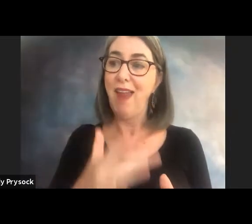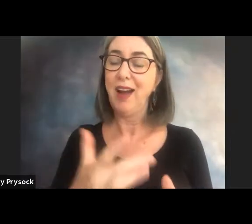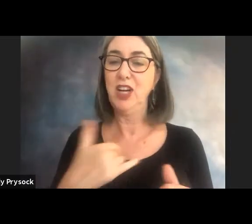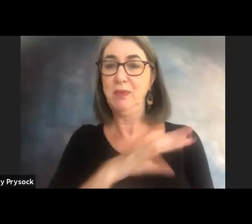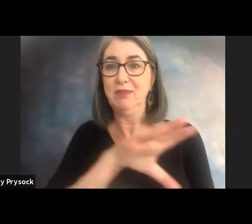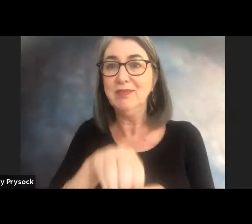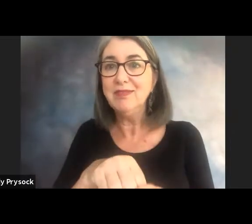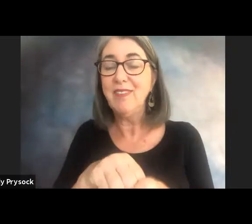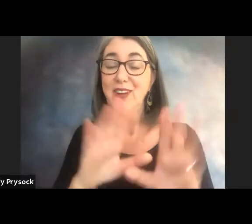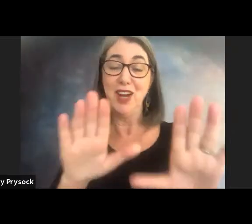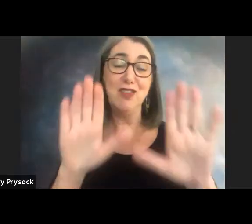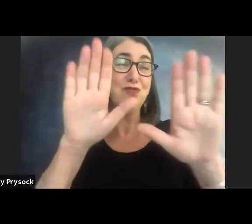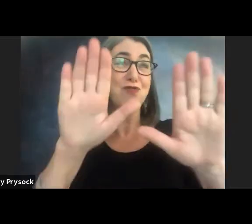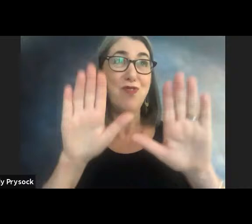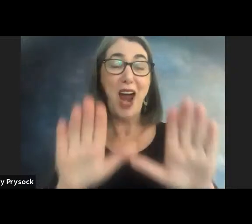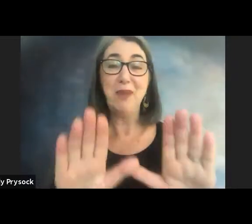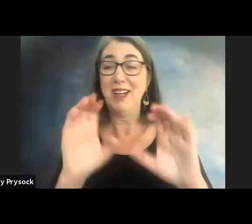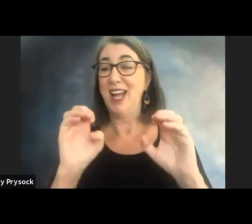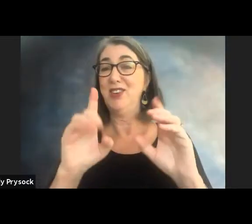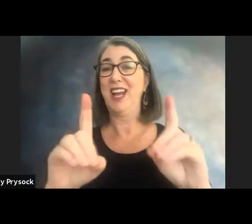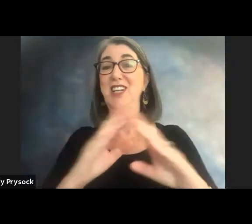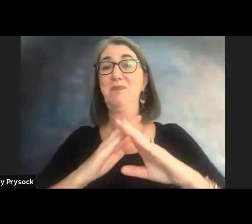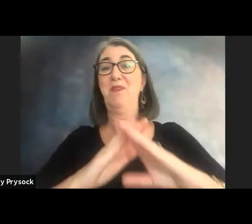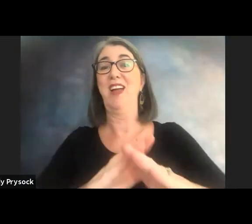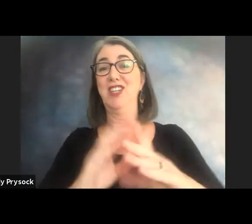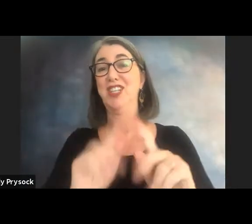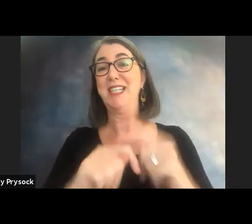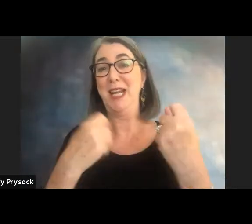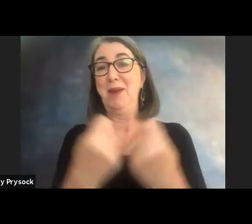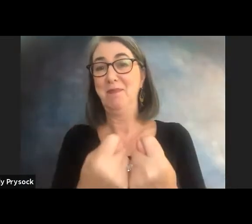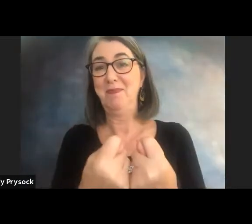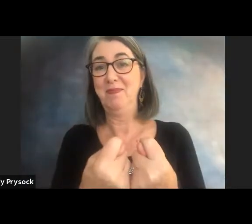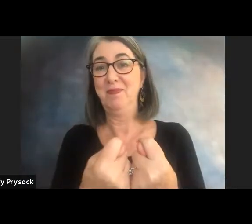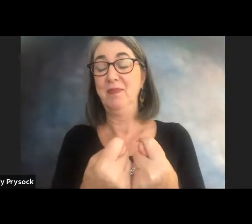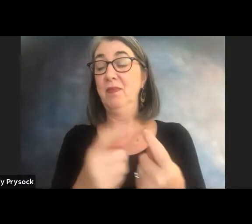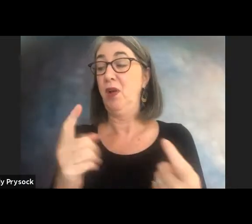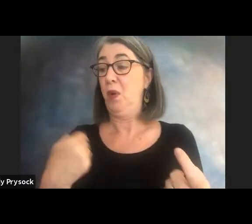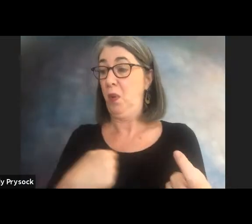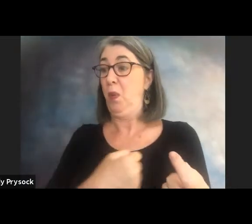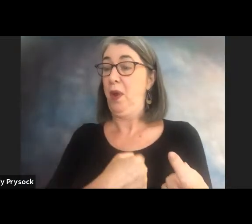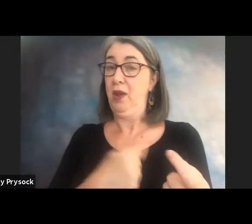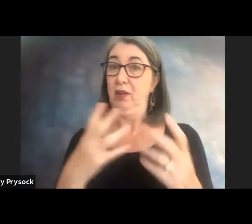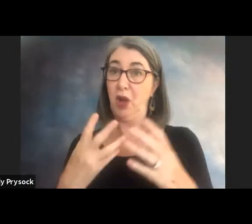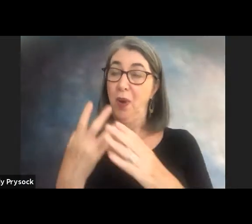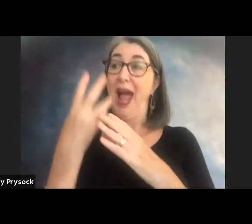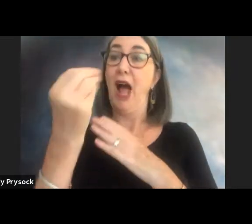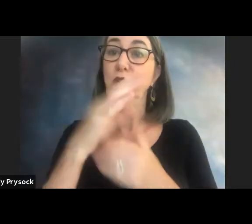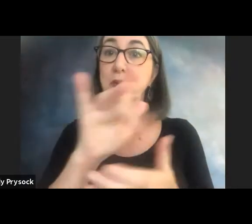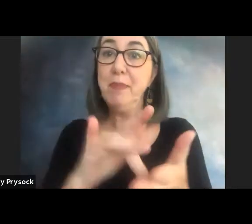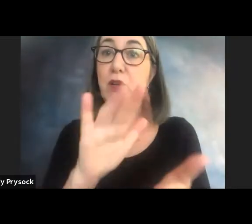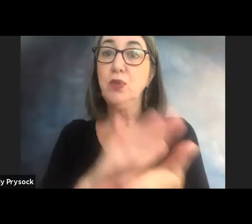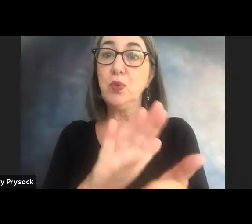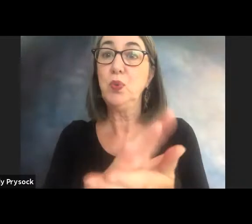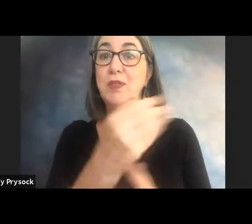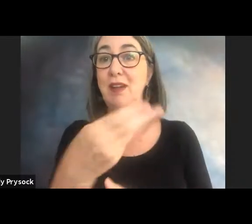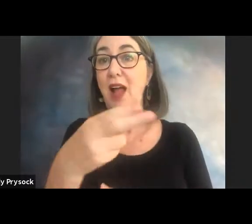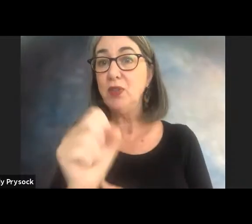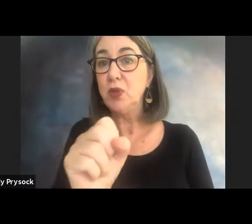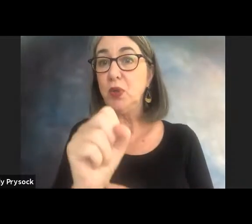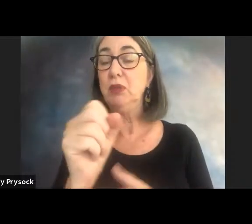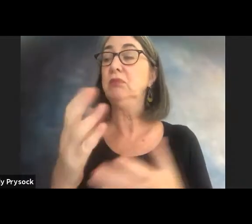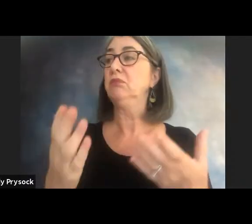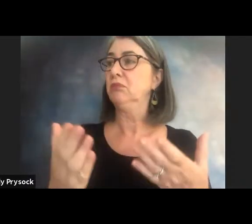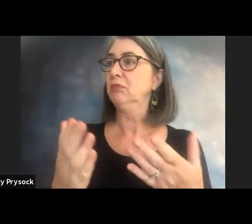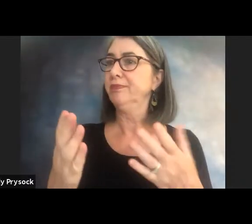part of an incredible education and prevention team where we are going out into middle schools and high schools, delivering